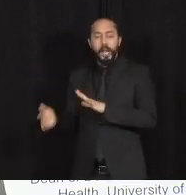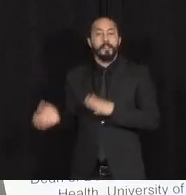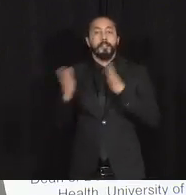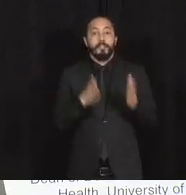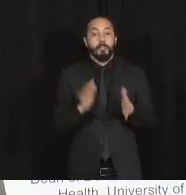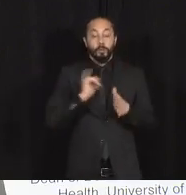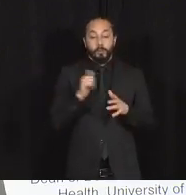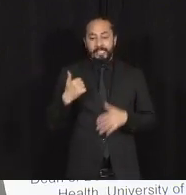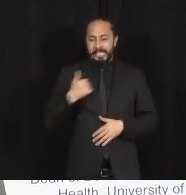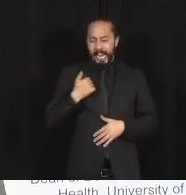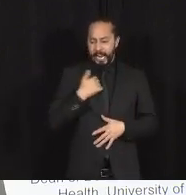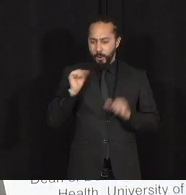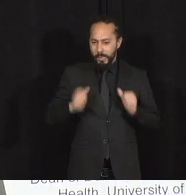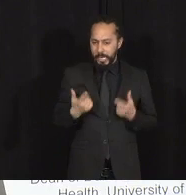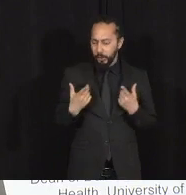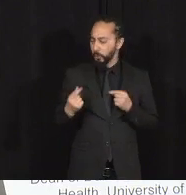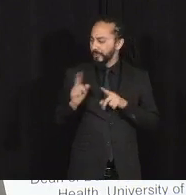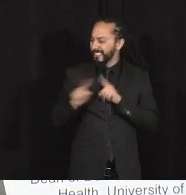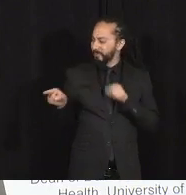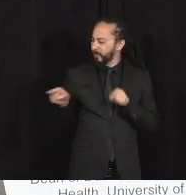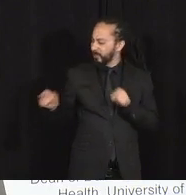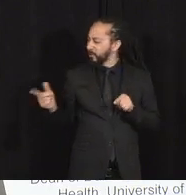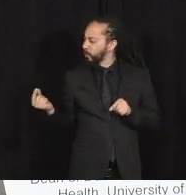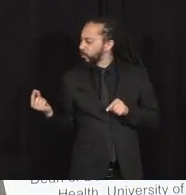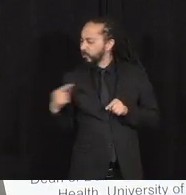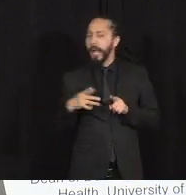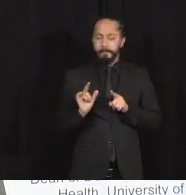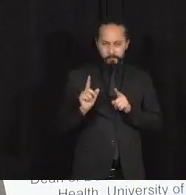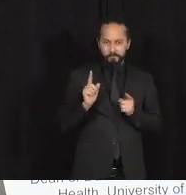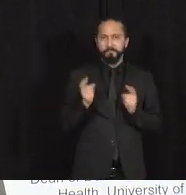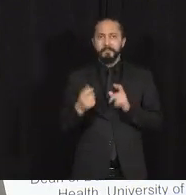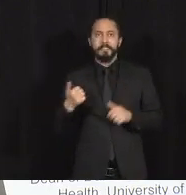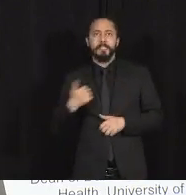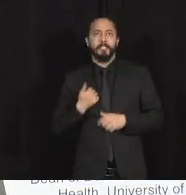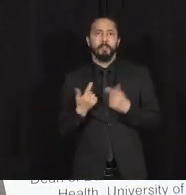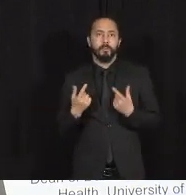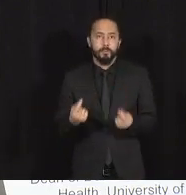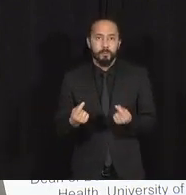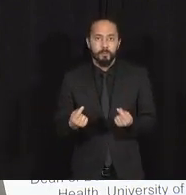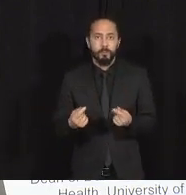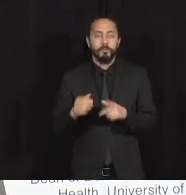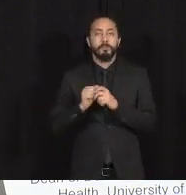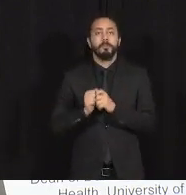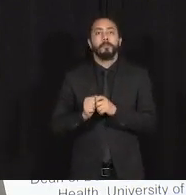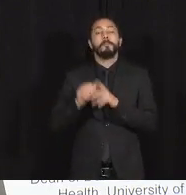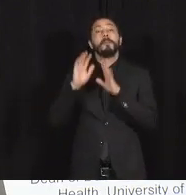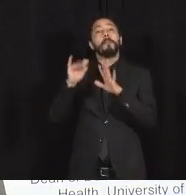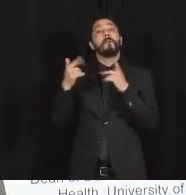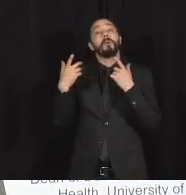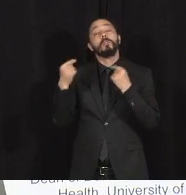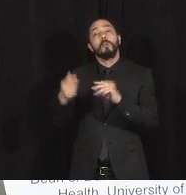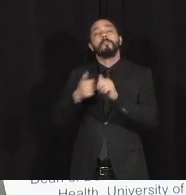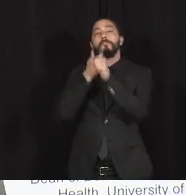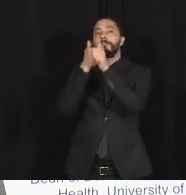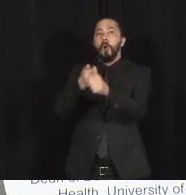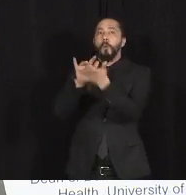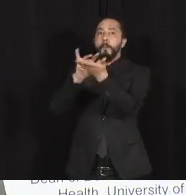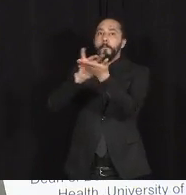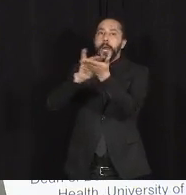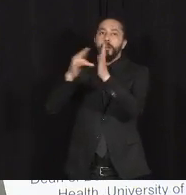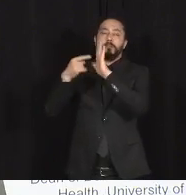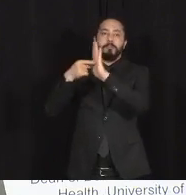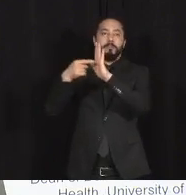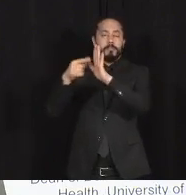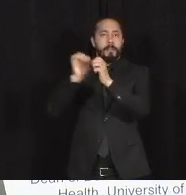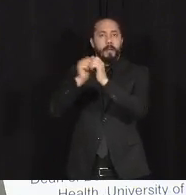model how it spreads, and we do this based on standard epidemiological models where we can. We try to make assumptions about how quickly, or make estimates of